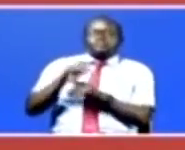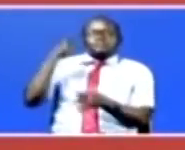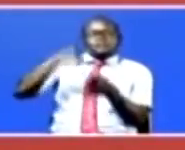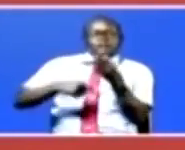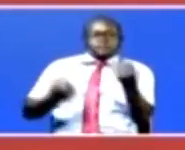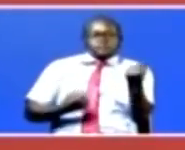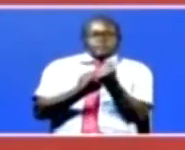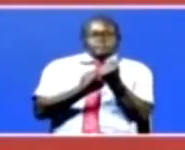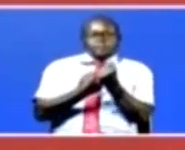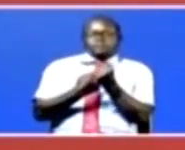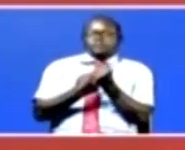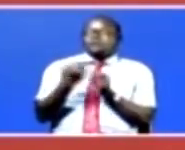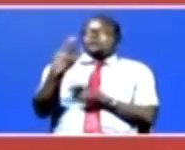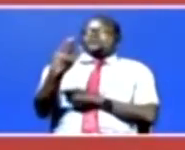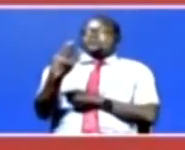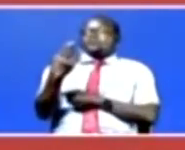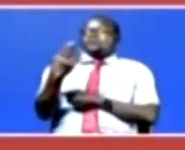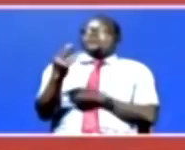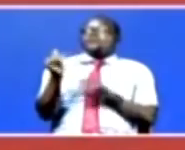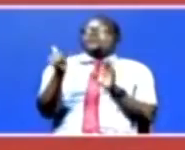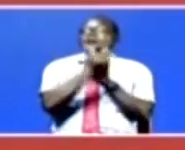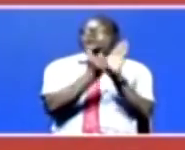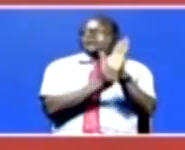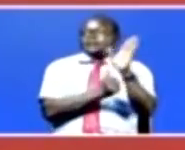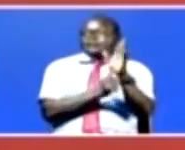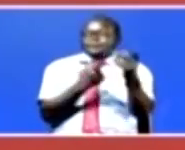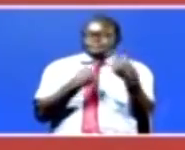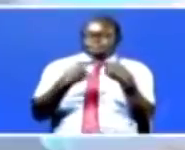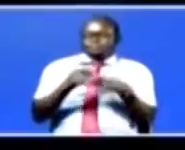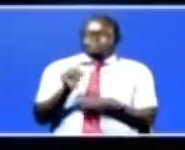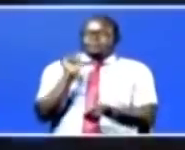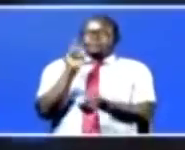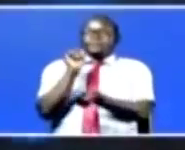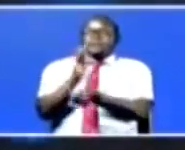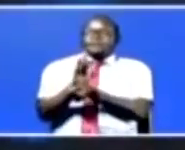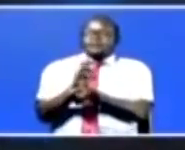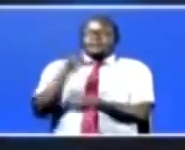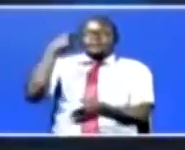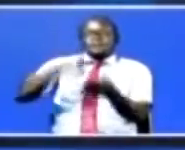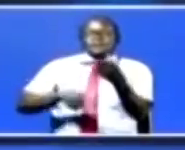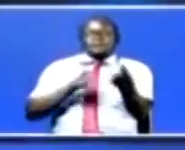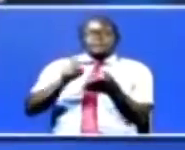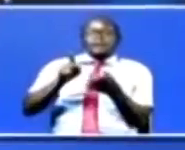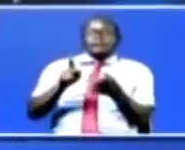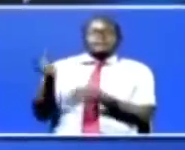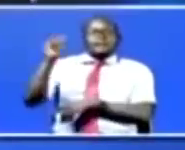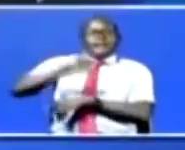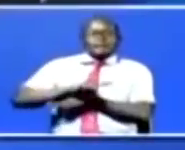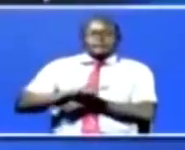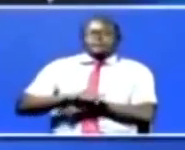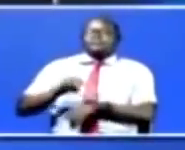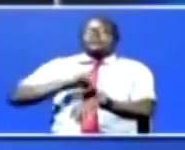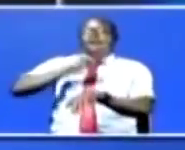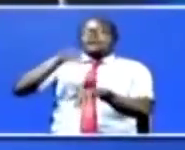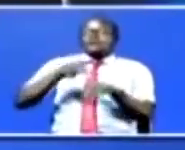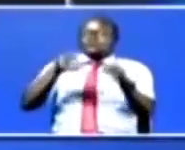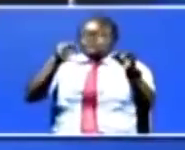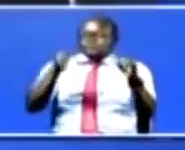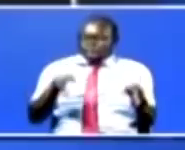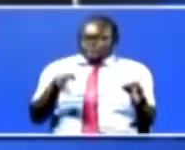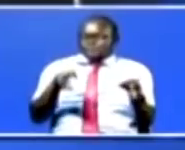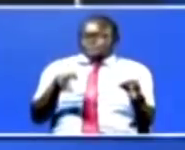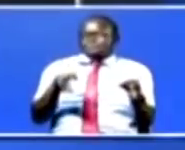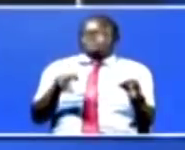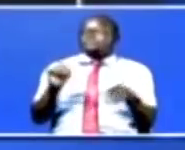the government's Big Four agenda. Speaking during the launch of the 13th Taxpayers Month today, National Treasury CS